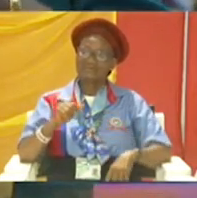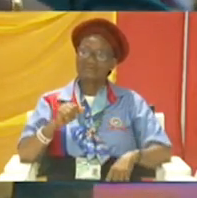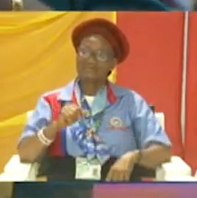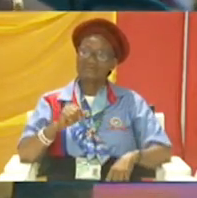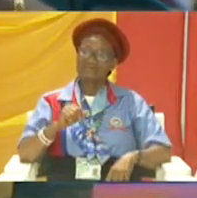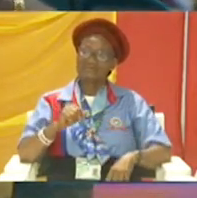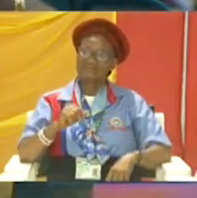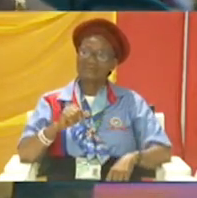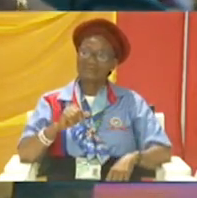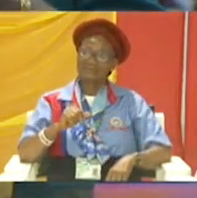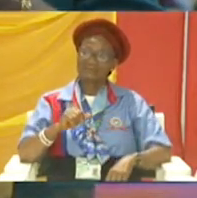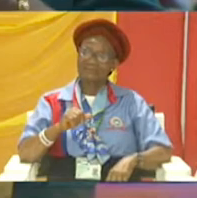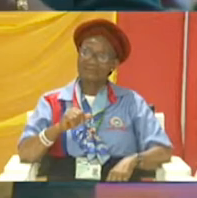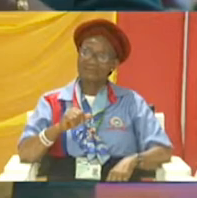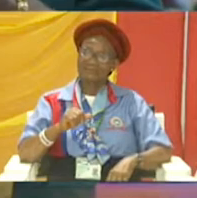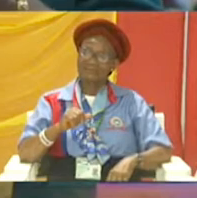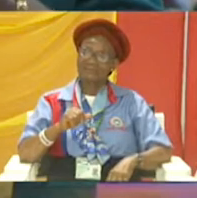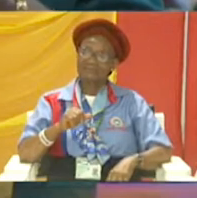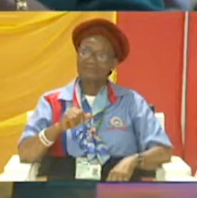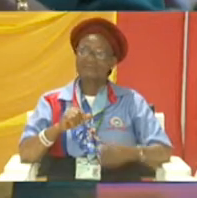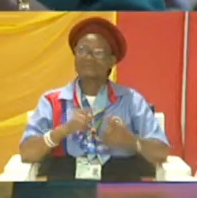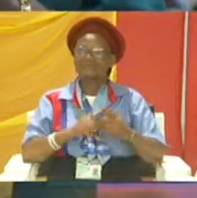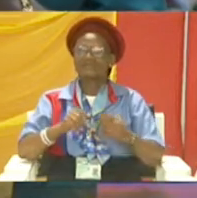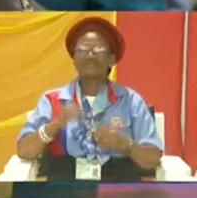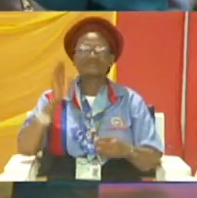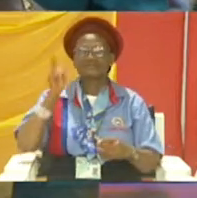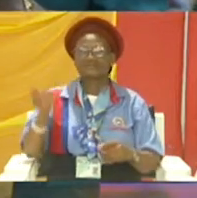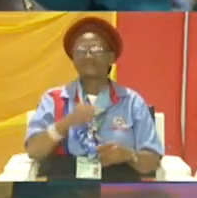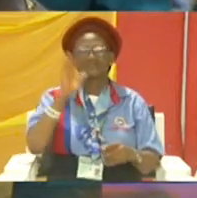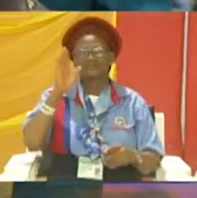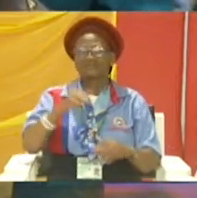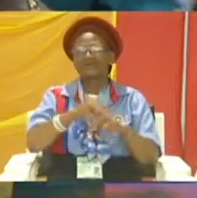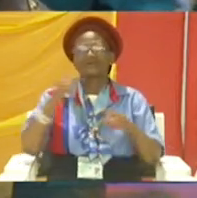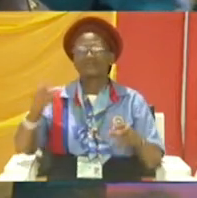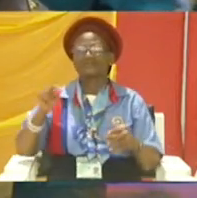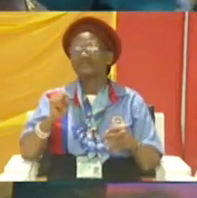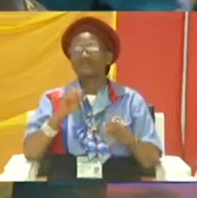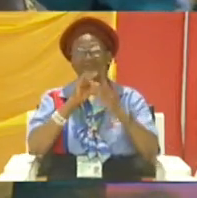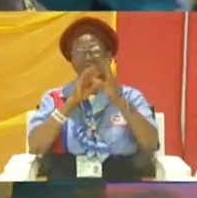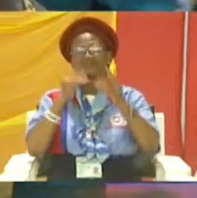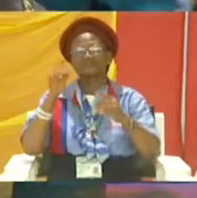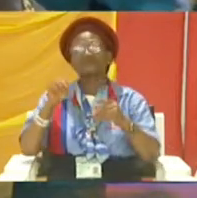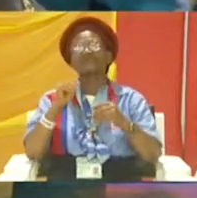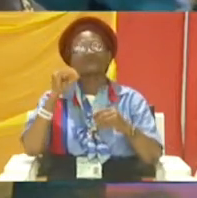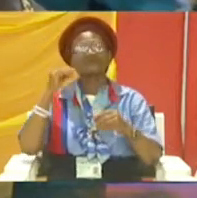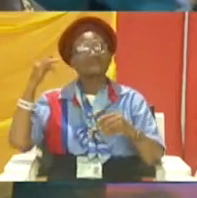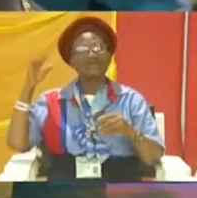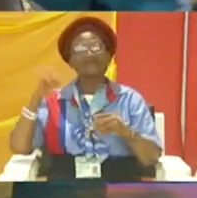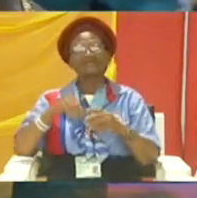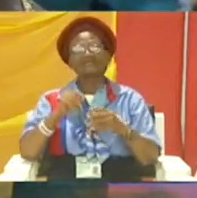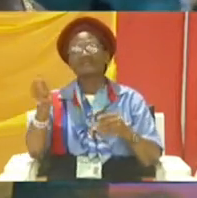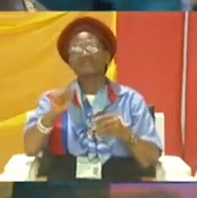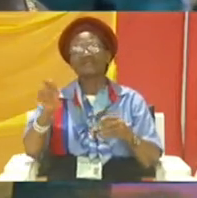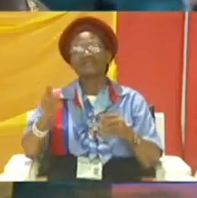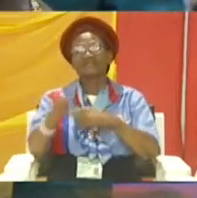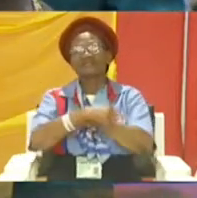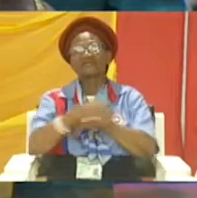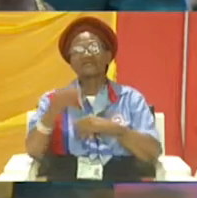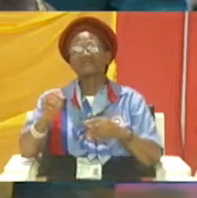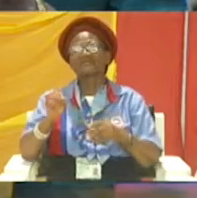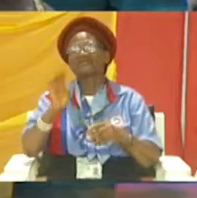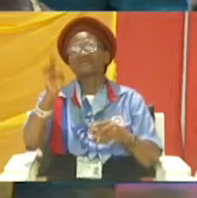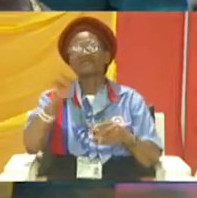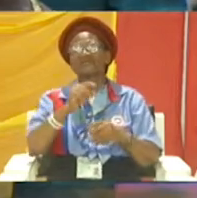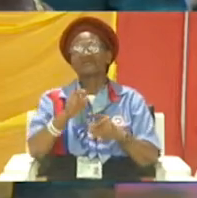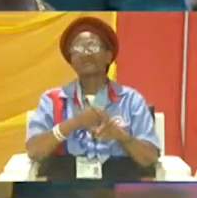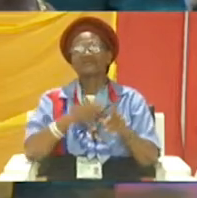Then shalt thou cause the trumpet of the jubilee to sound on the 10th day of the 7th month. In the